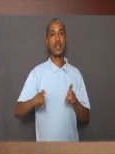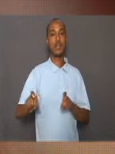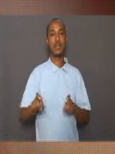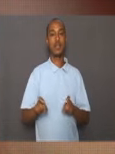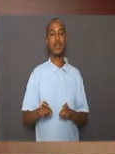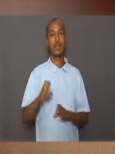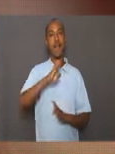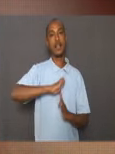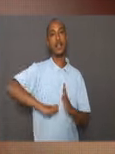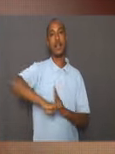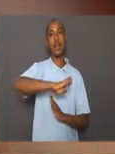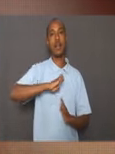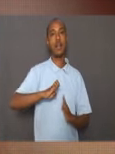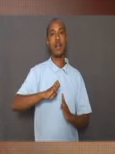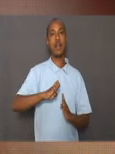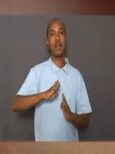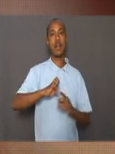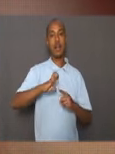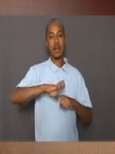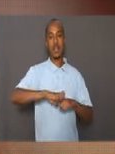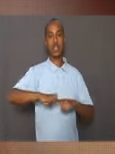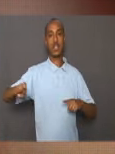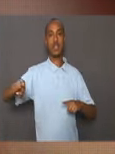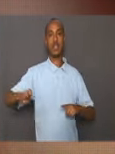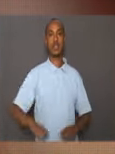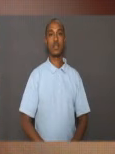in electrical discharges.